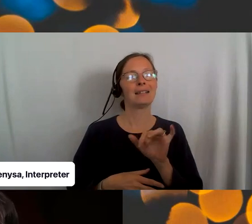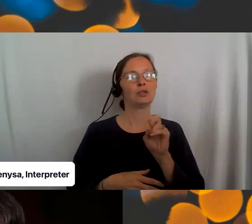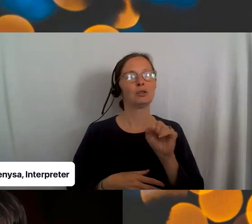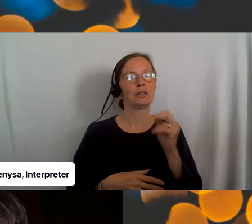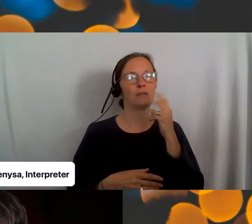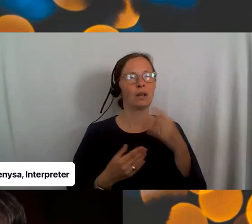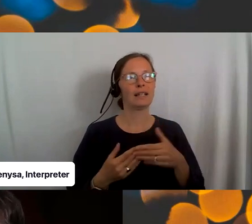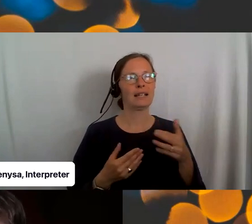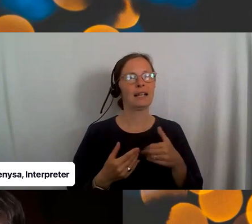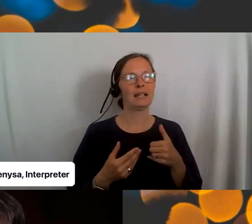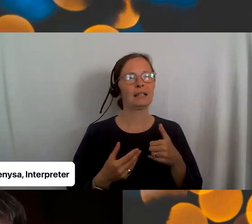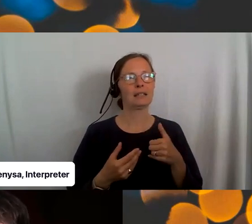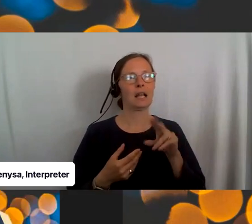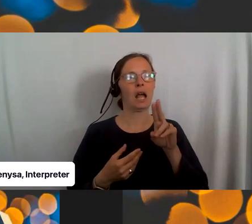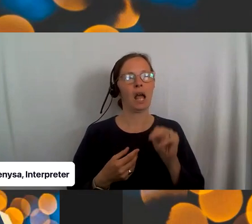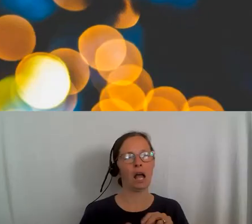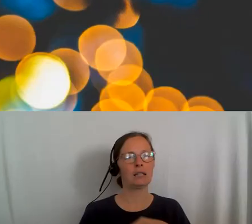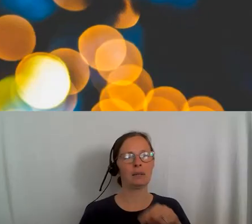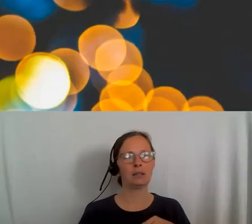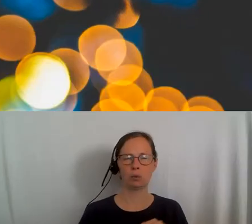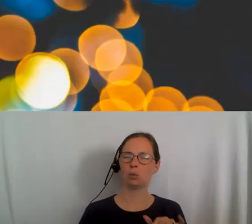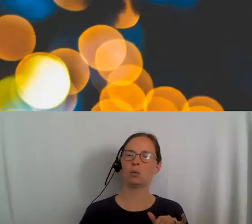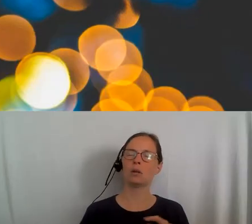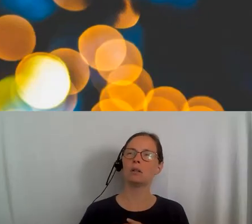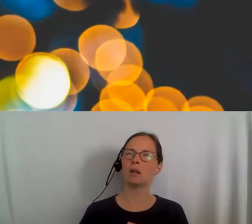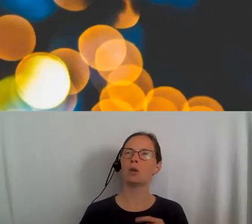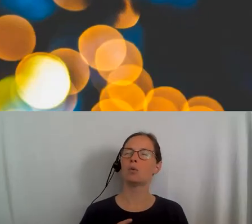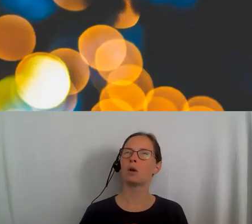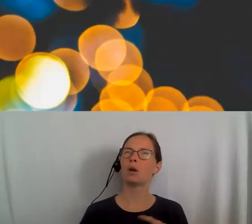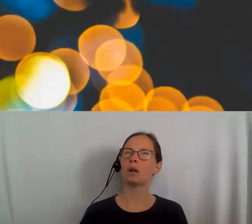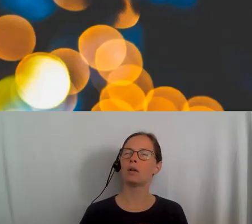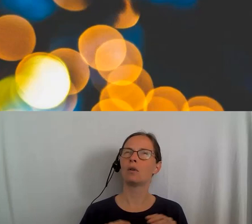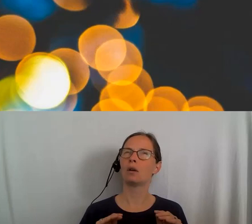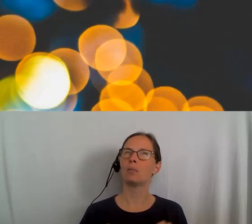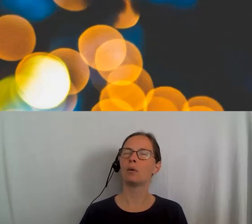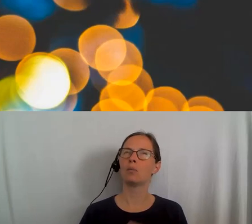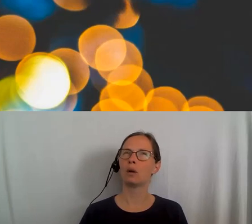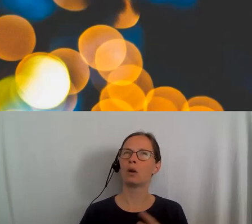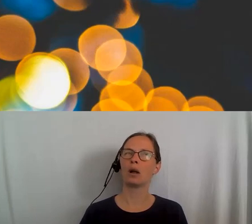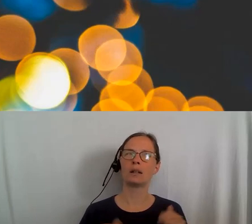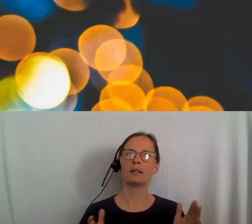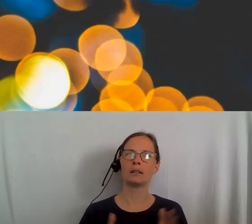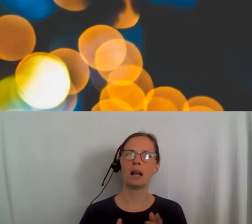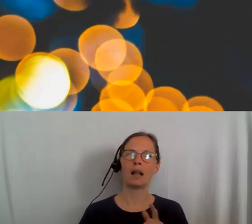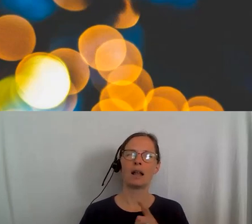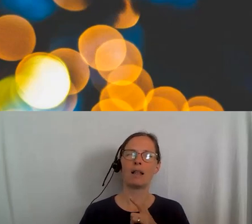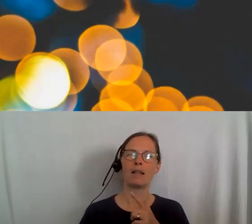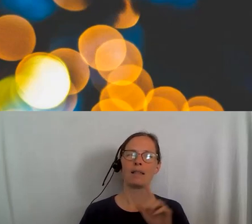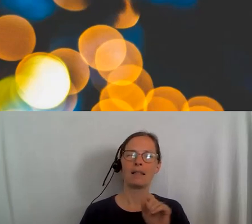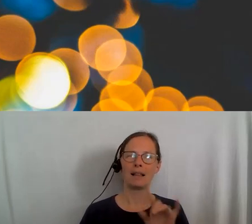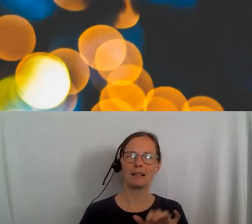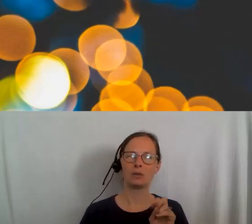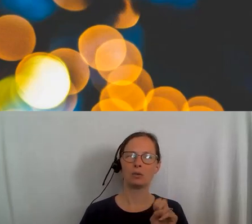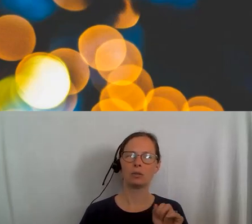I have not. Knitting in the round, have you ever put your project on a tiny lazy Susan